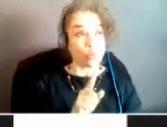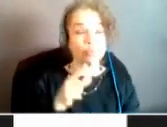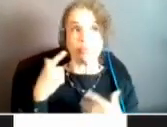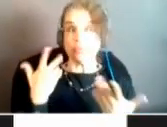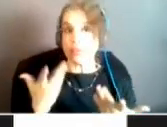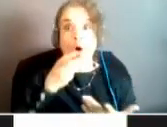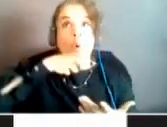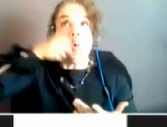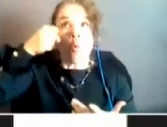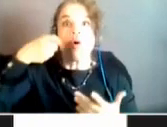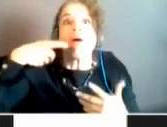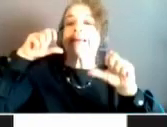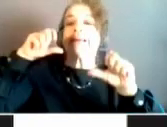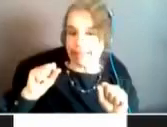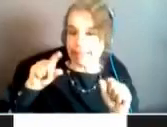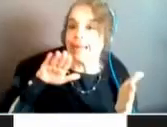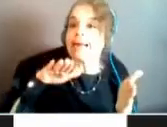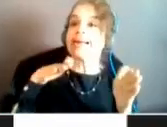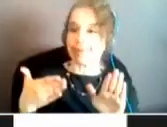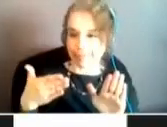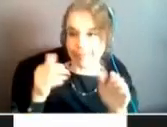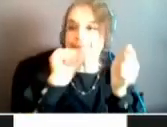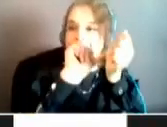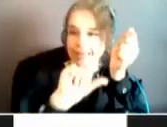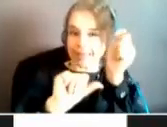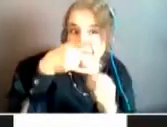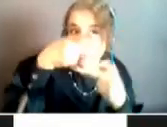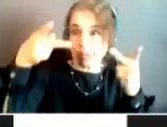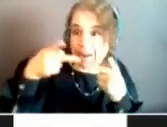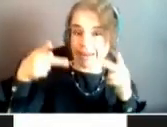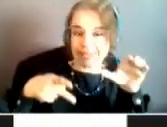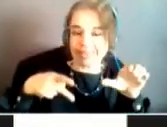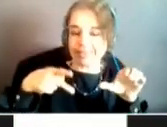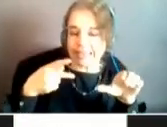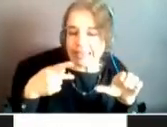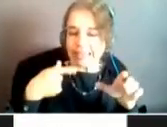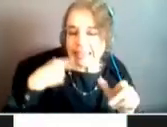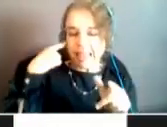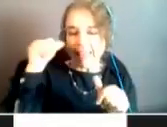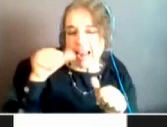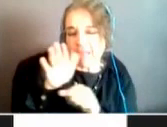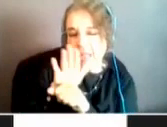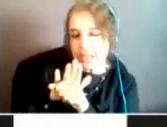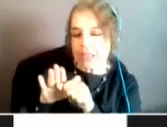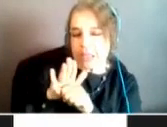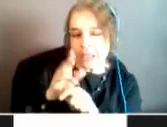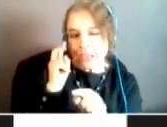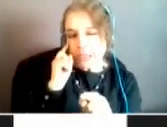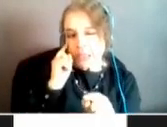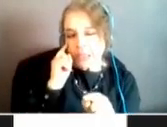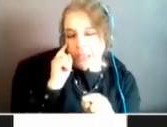And older adults can and do die by suicide in these places. And so I think that's another area that we really want